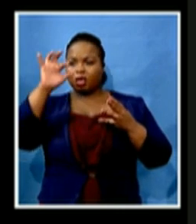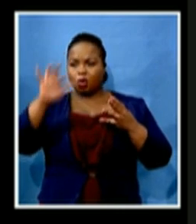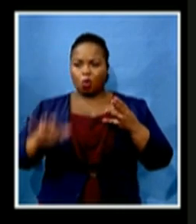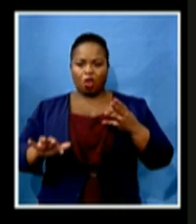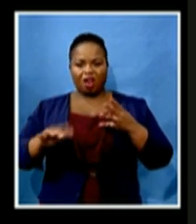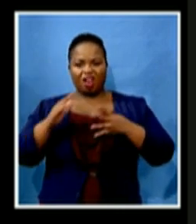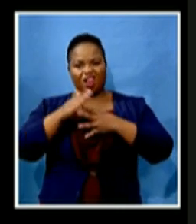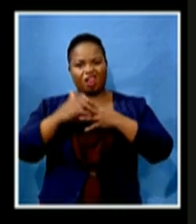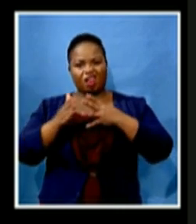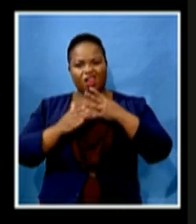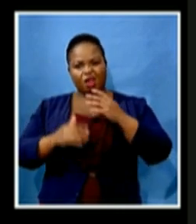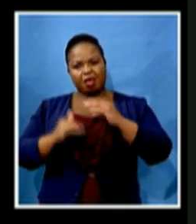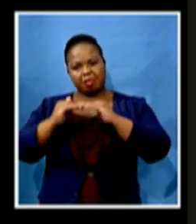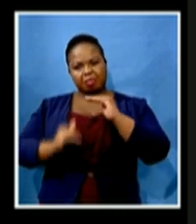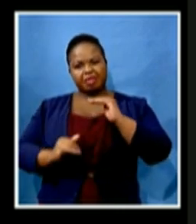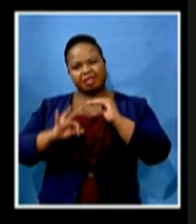cases.